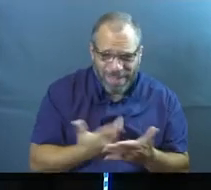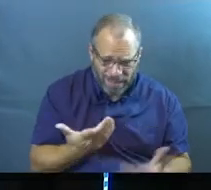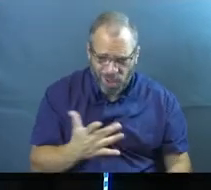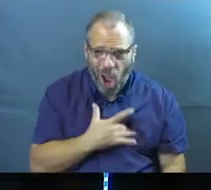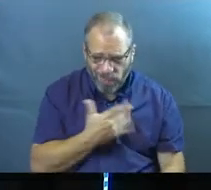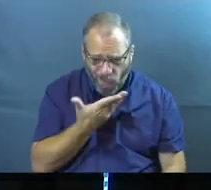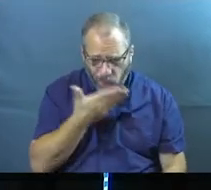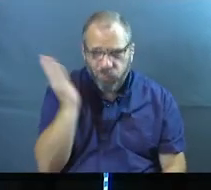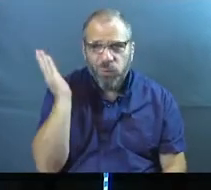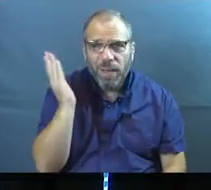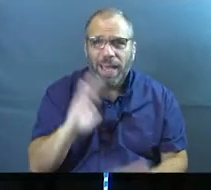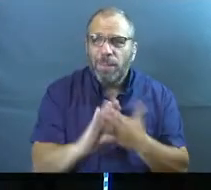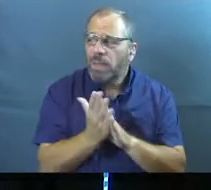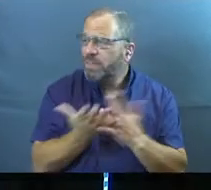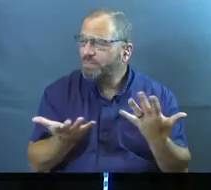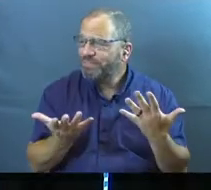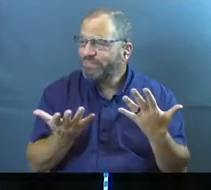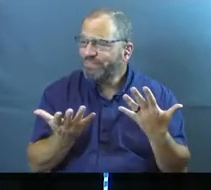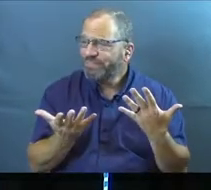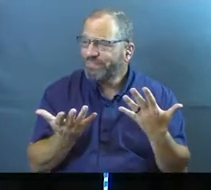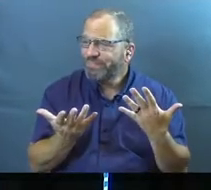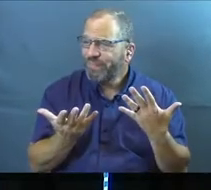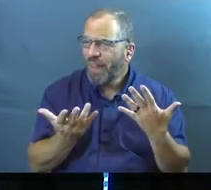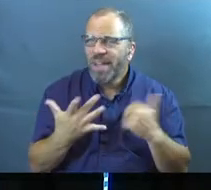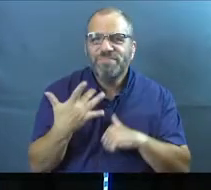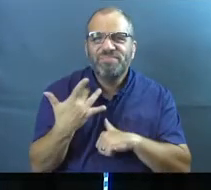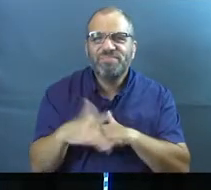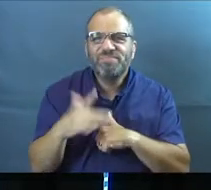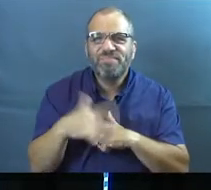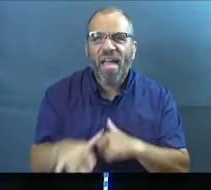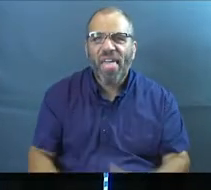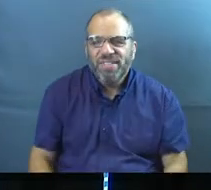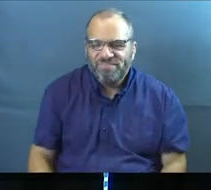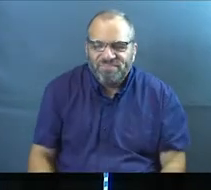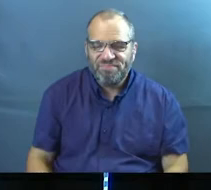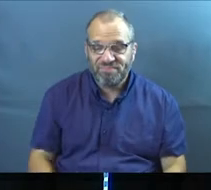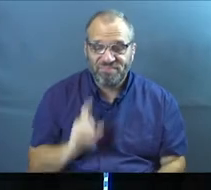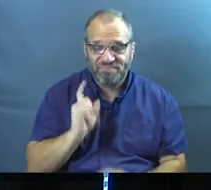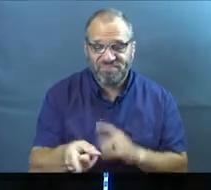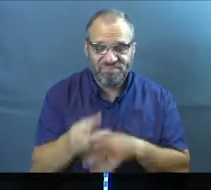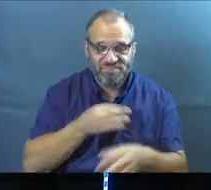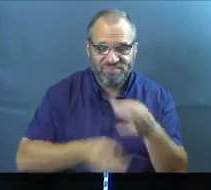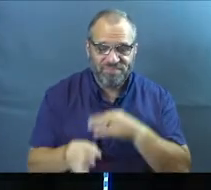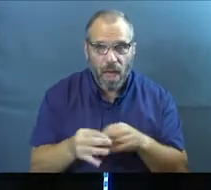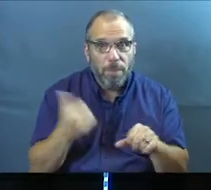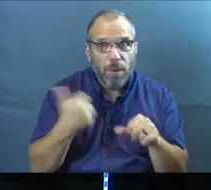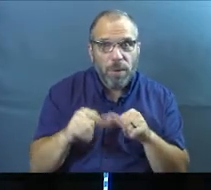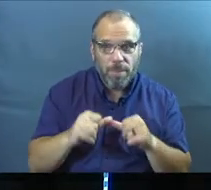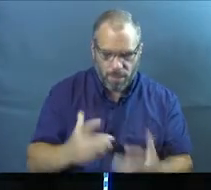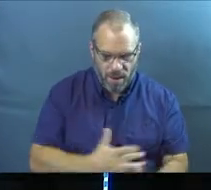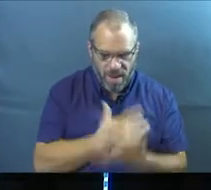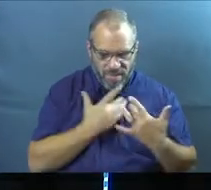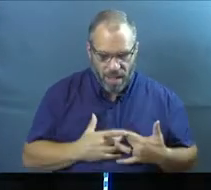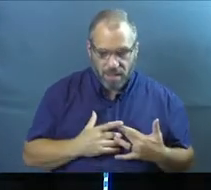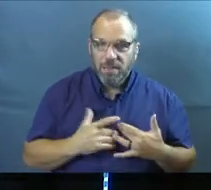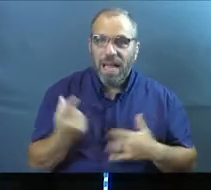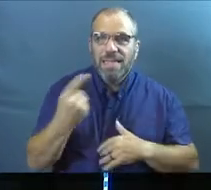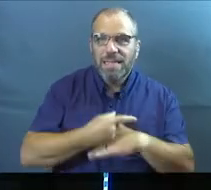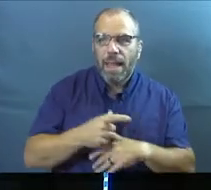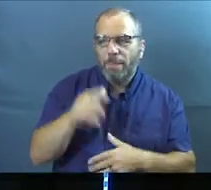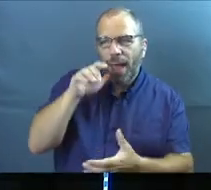doesn't have the heart. Sometimes it becomes kind of an empty shell, and you kind of miss out. I remember there was a Valentine's Day. Linda and I went